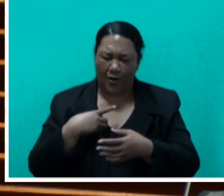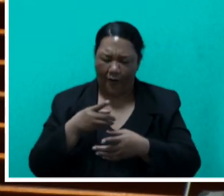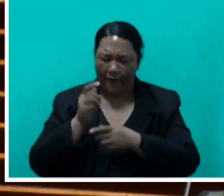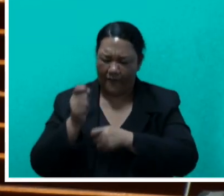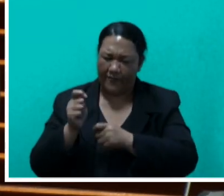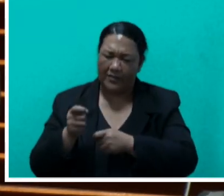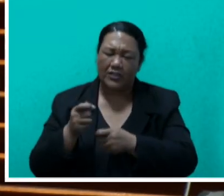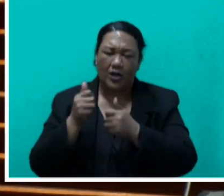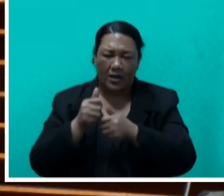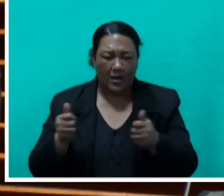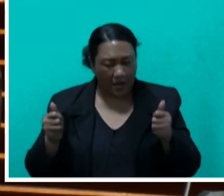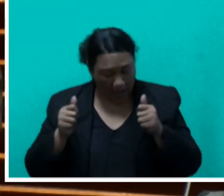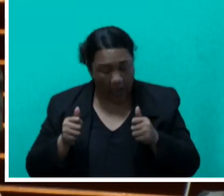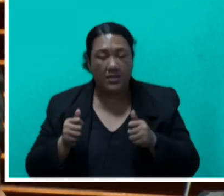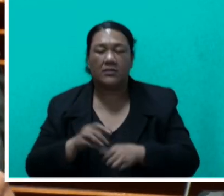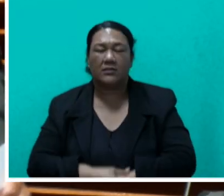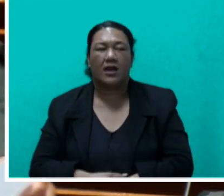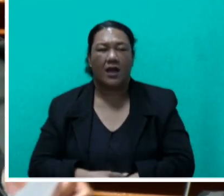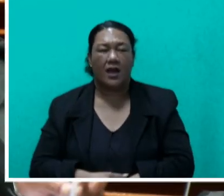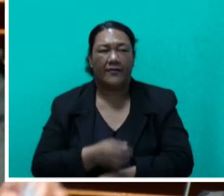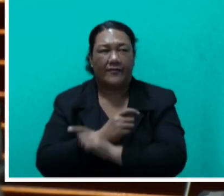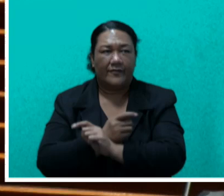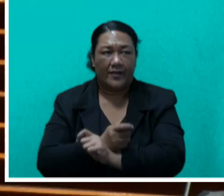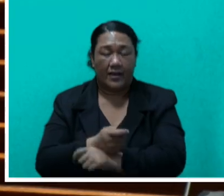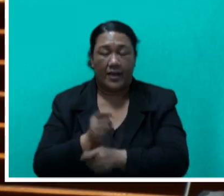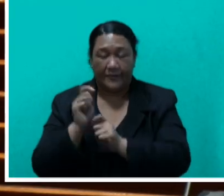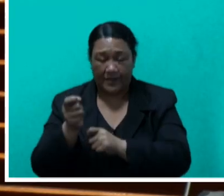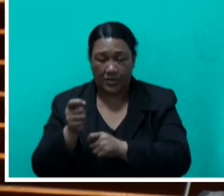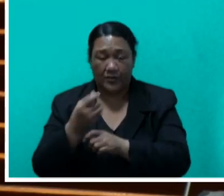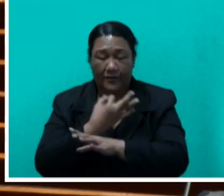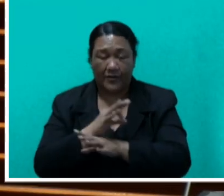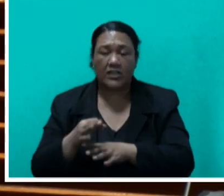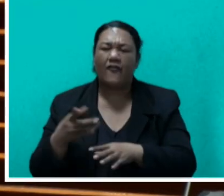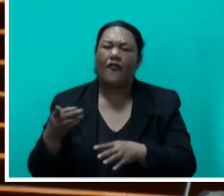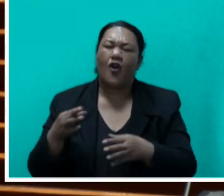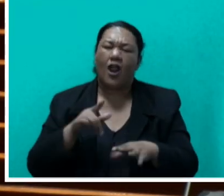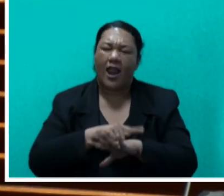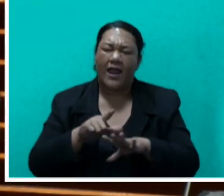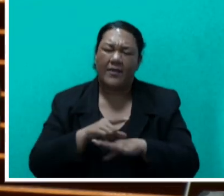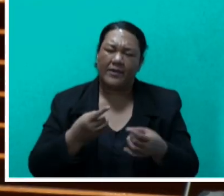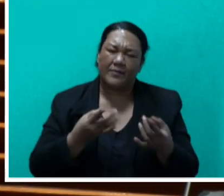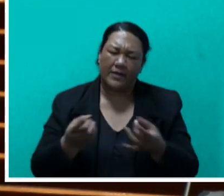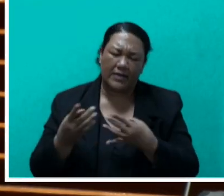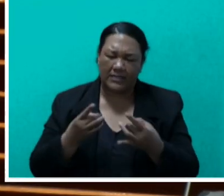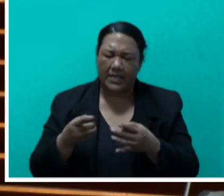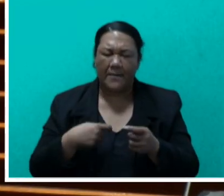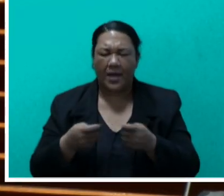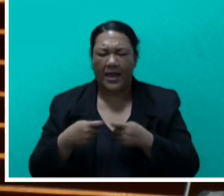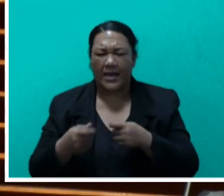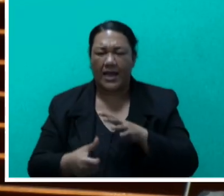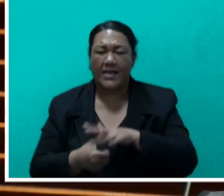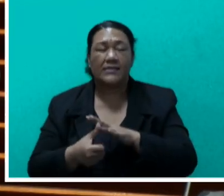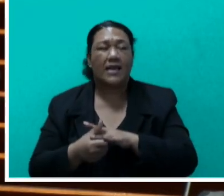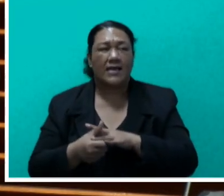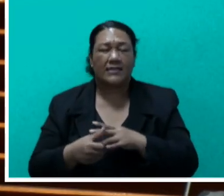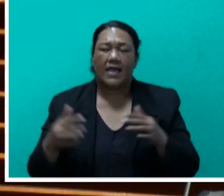Forestry programs, particularly on improving farm access roads, land preparation, market access, value adding, and